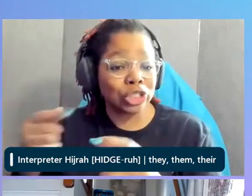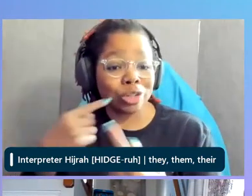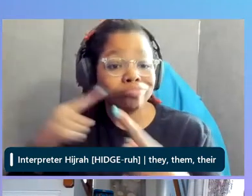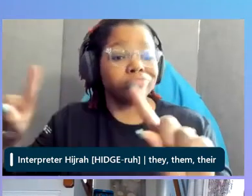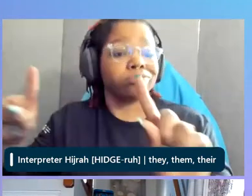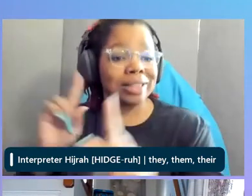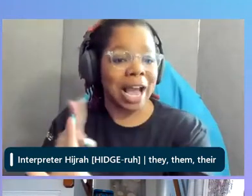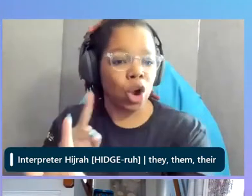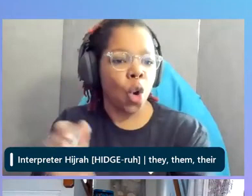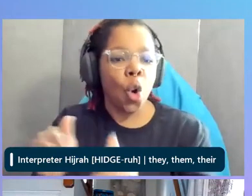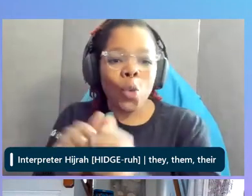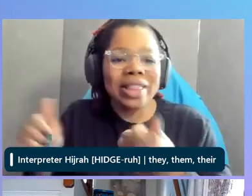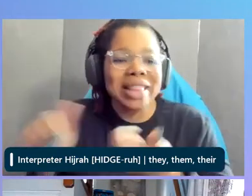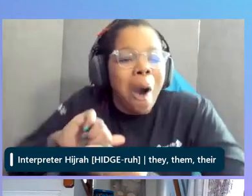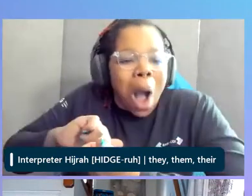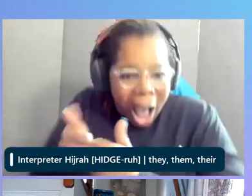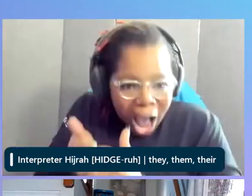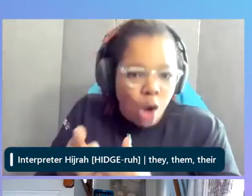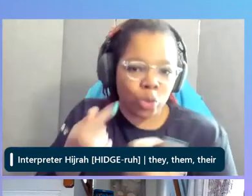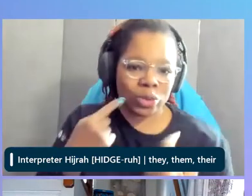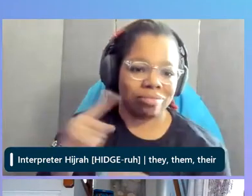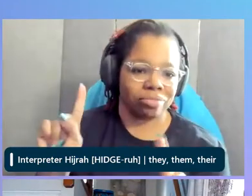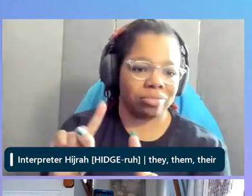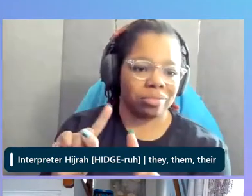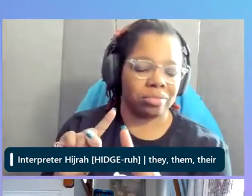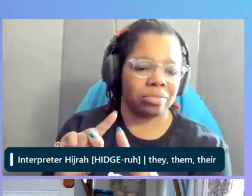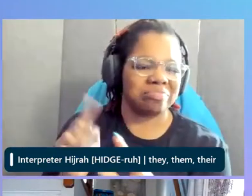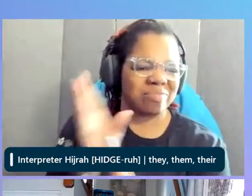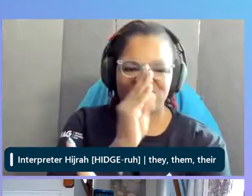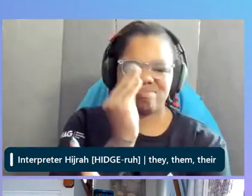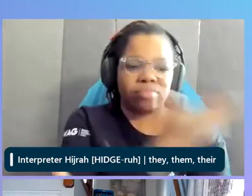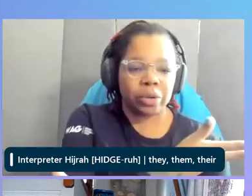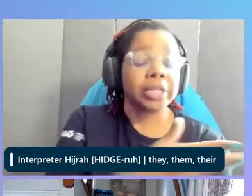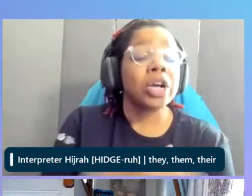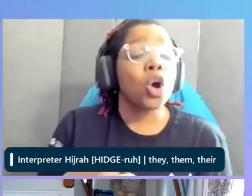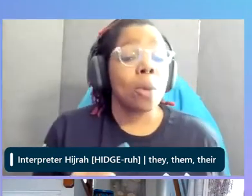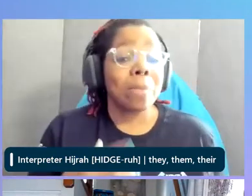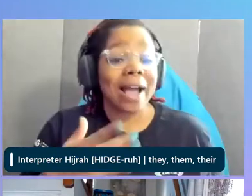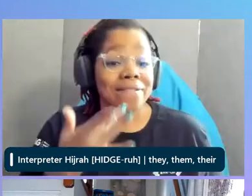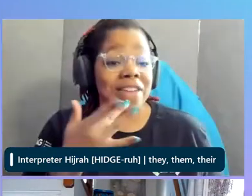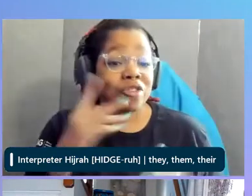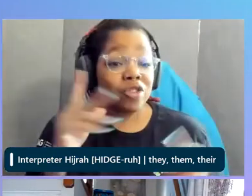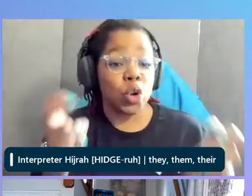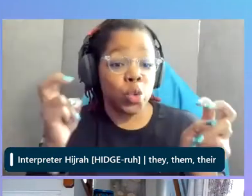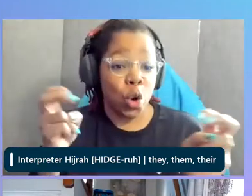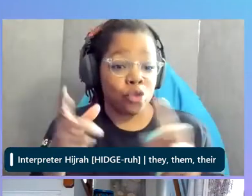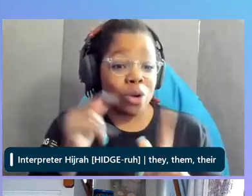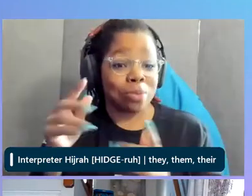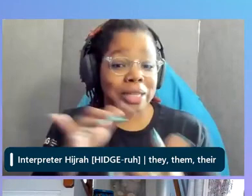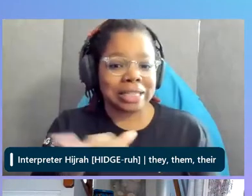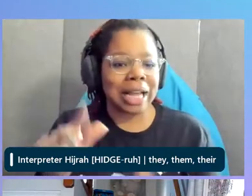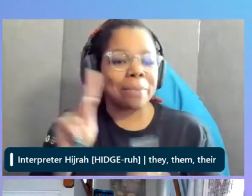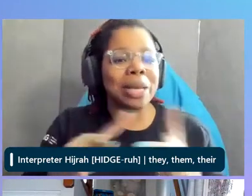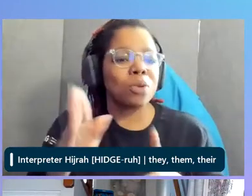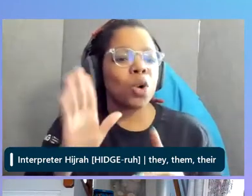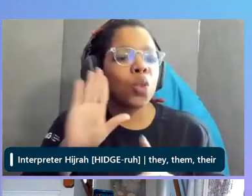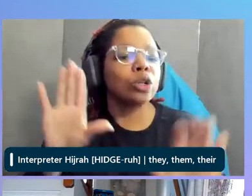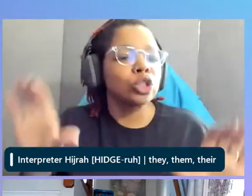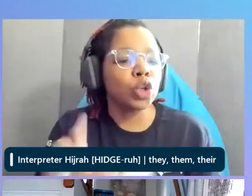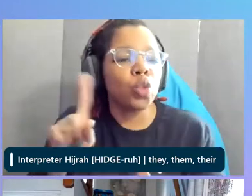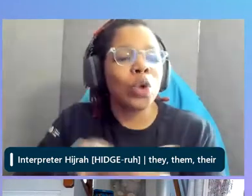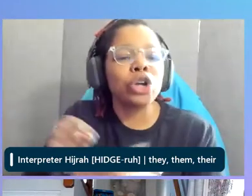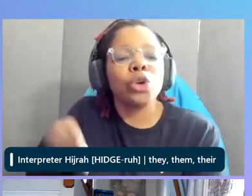that metric, right? My favorite quote comes from one of the participants in the study who said, "People invariably will do what you pay them to